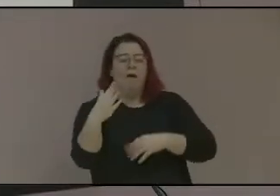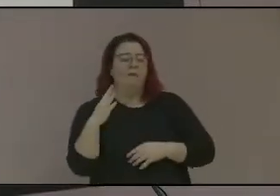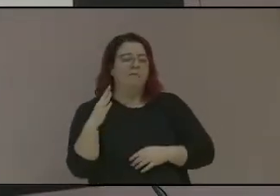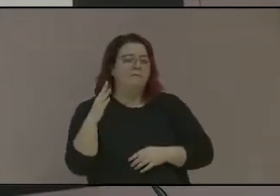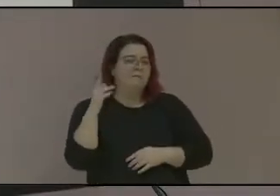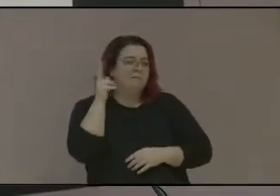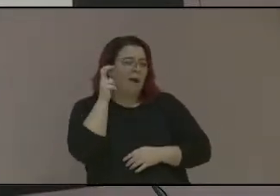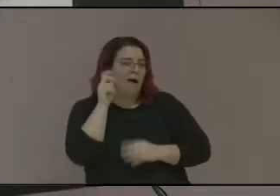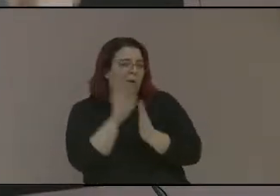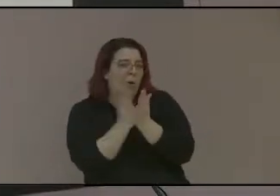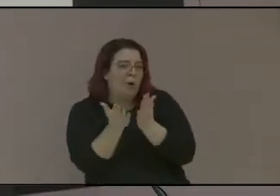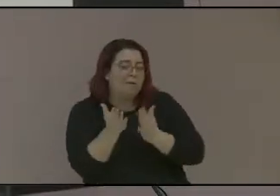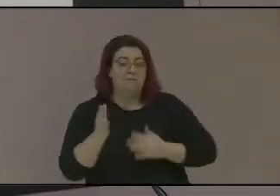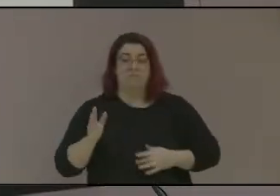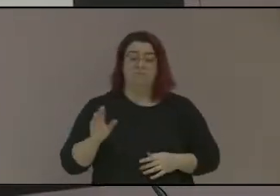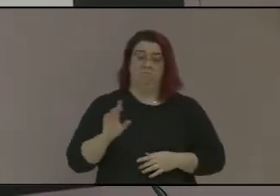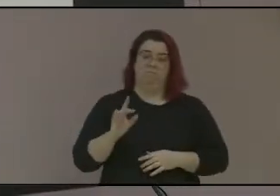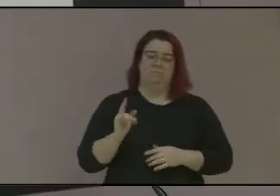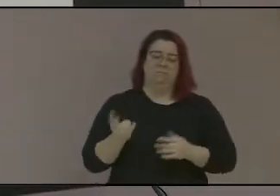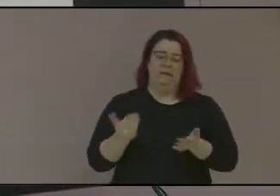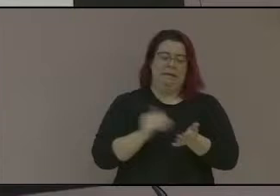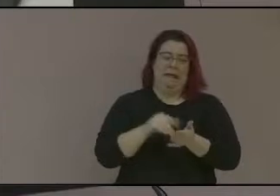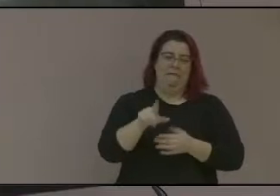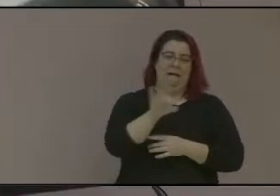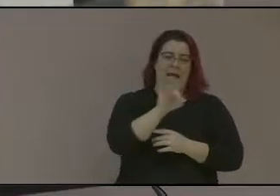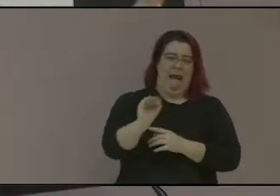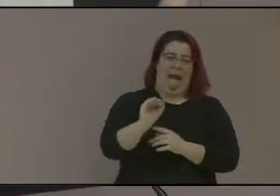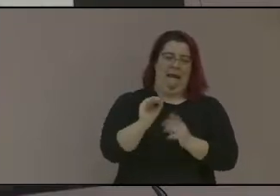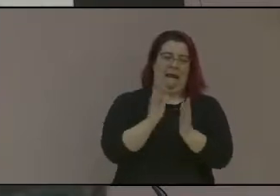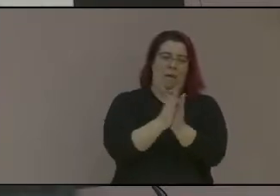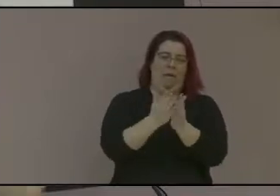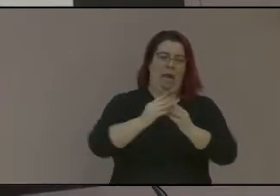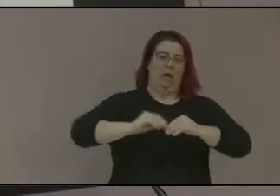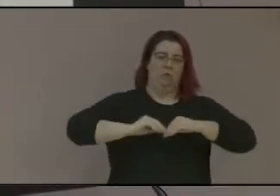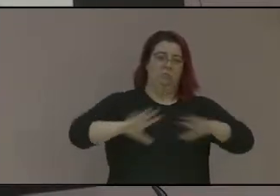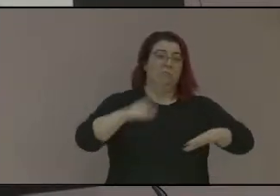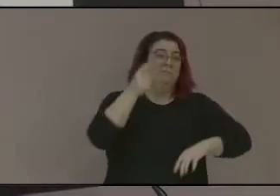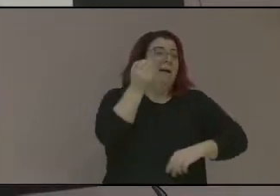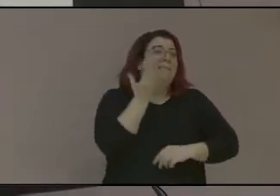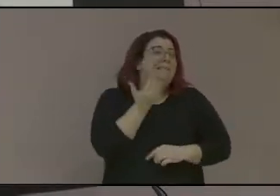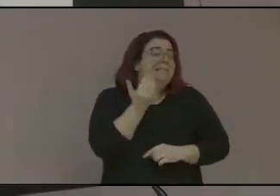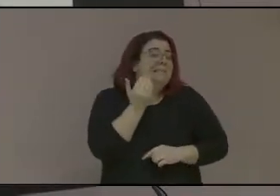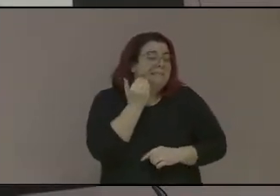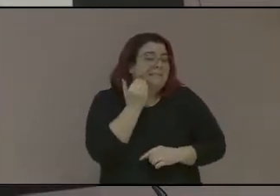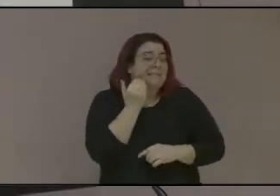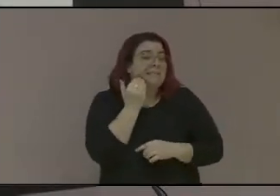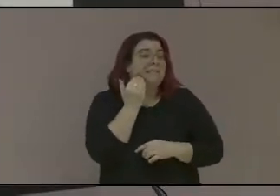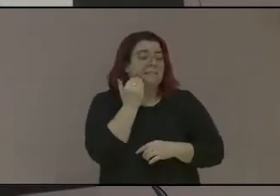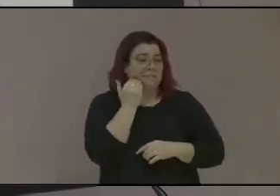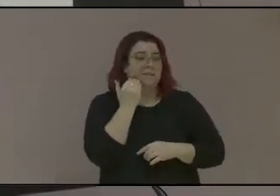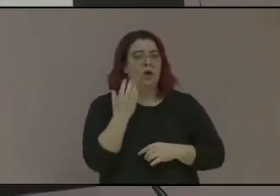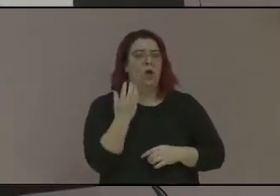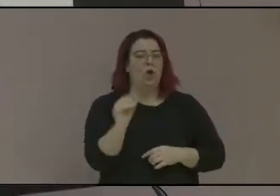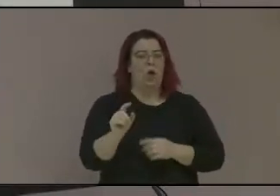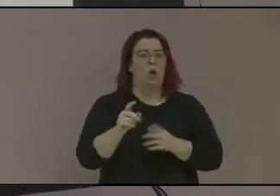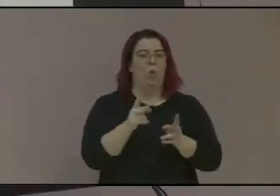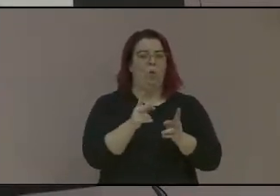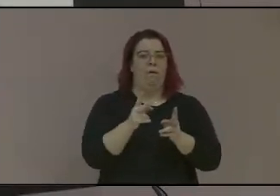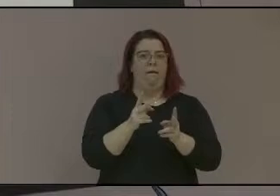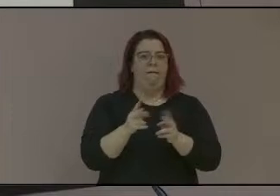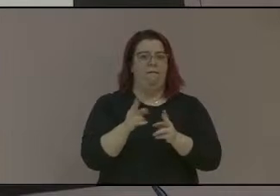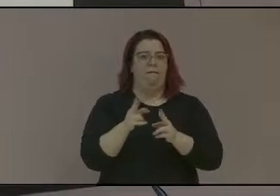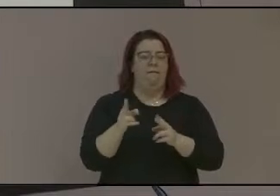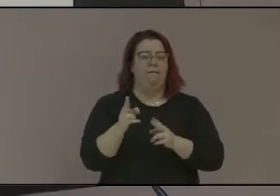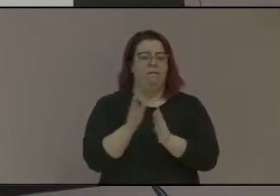of these 80 publications, I'll only mention just one that recently came out, which was a co-edited volume with Jaypreet